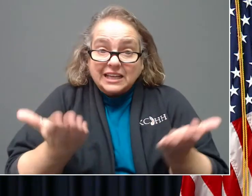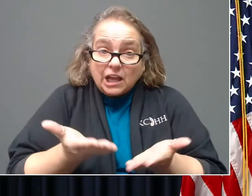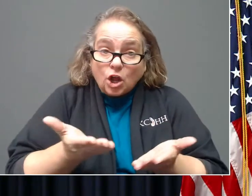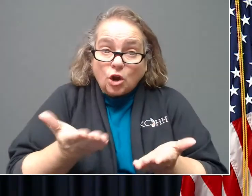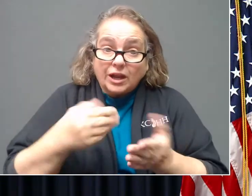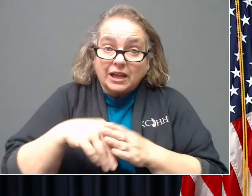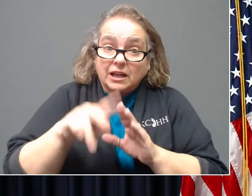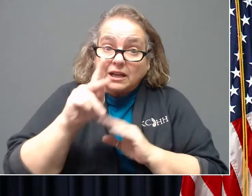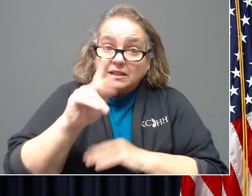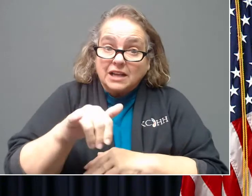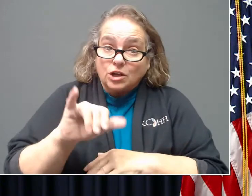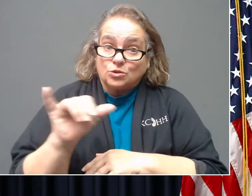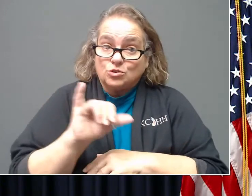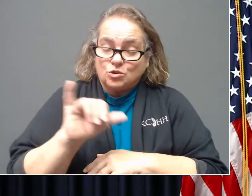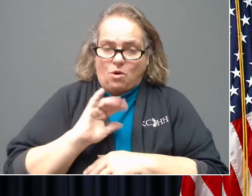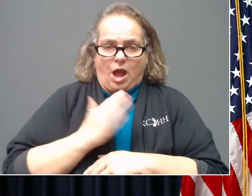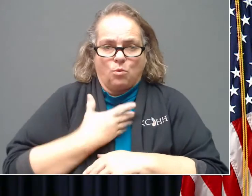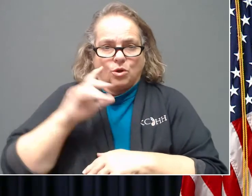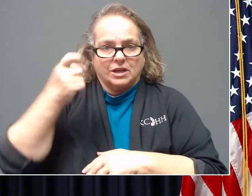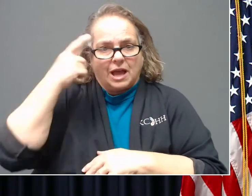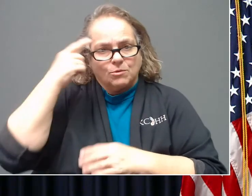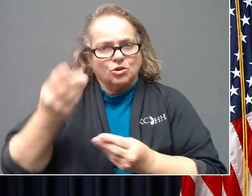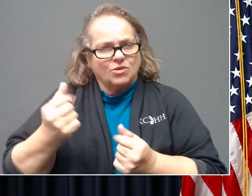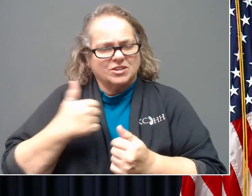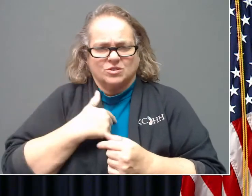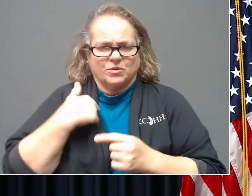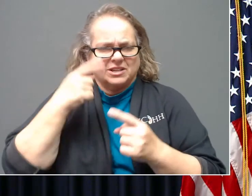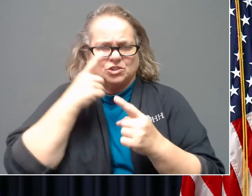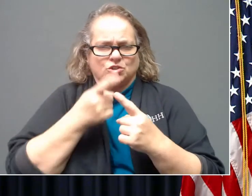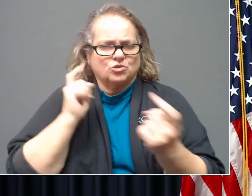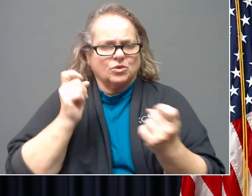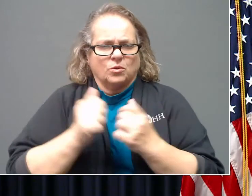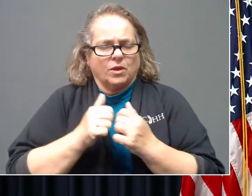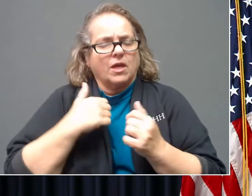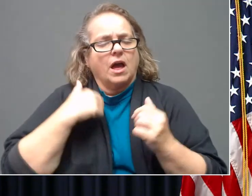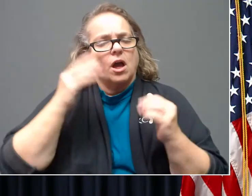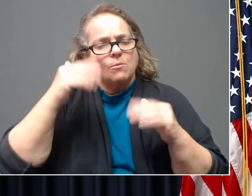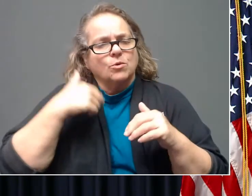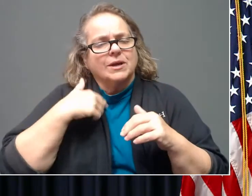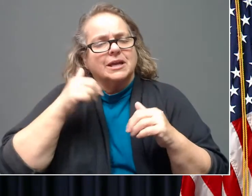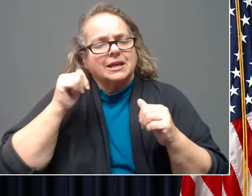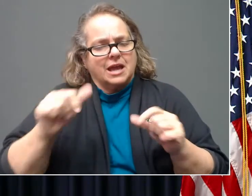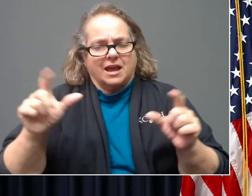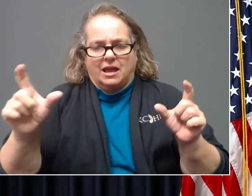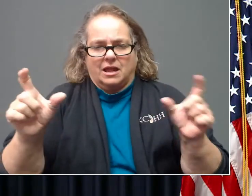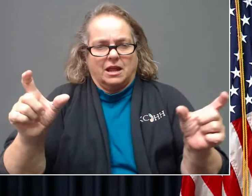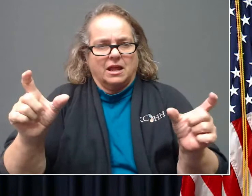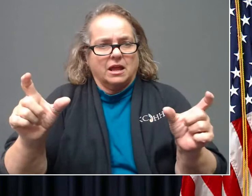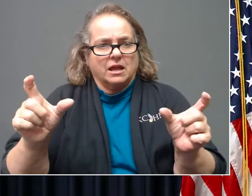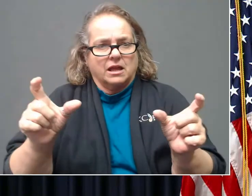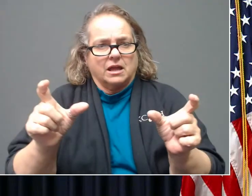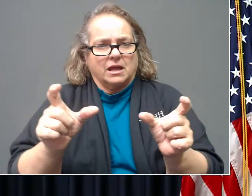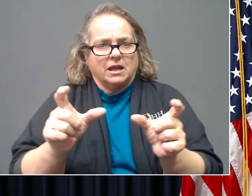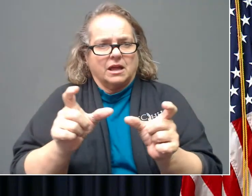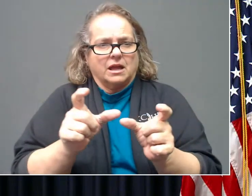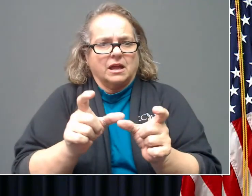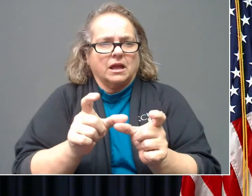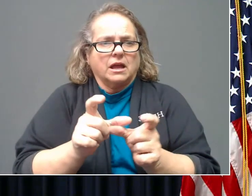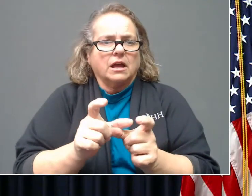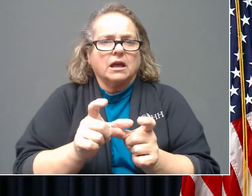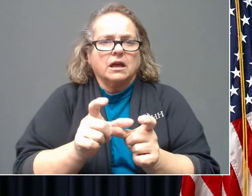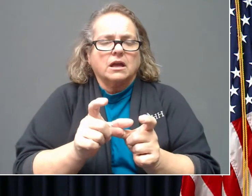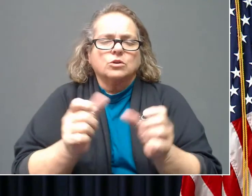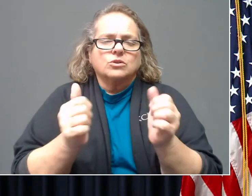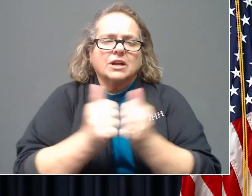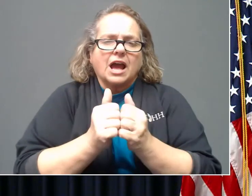we all disagree with. I hope that we can come together as Americans, both to push back